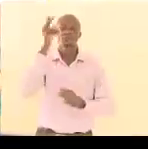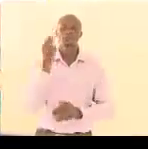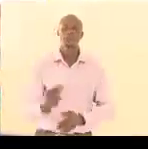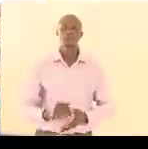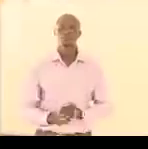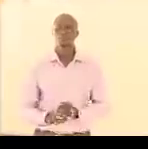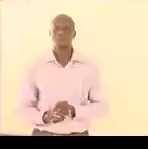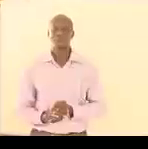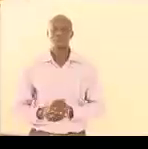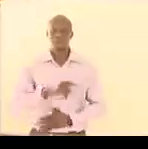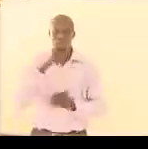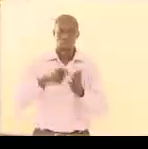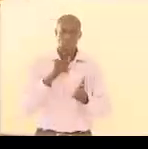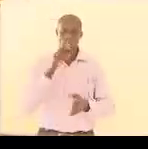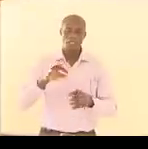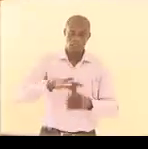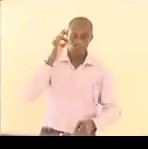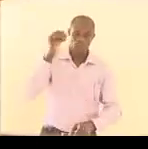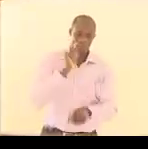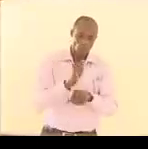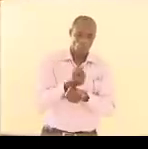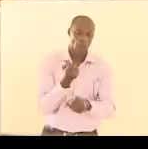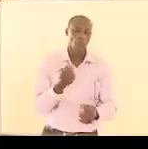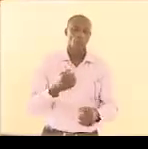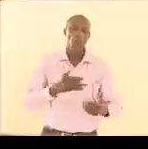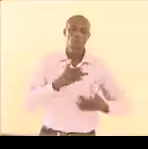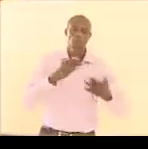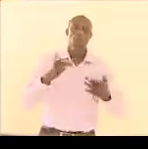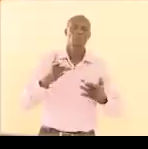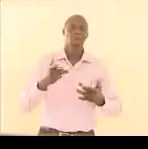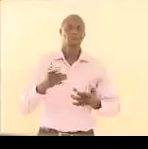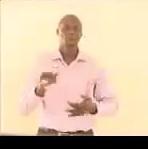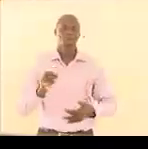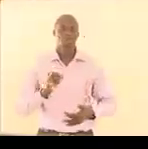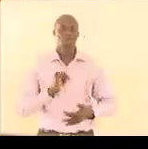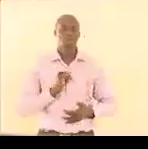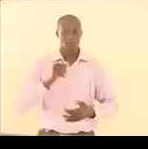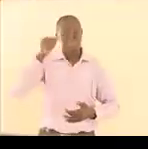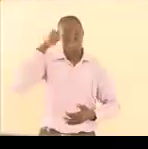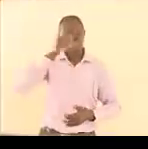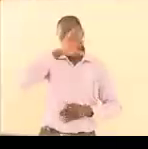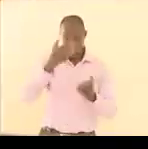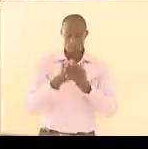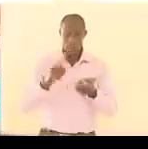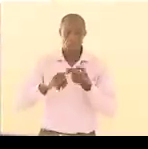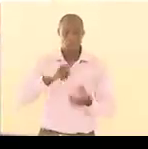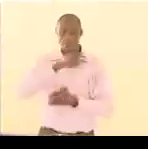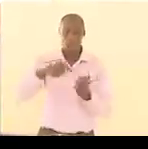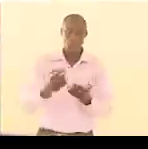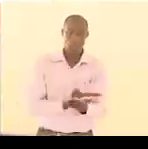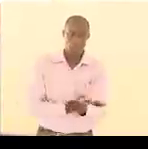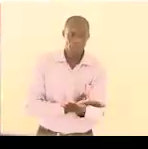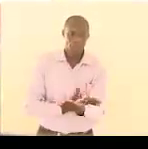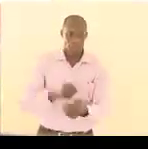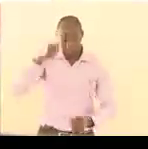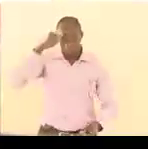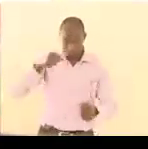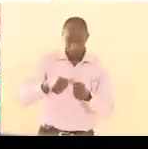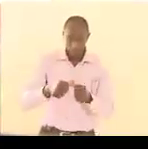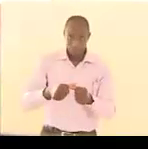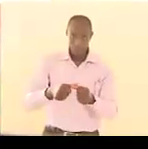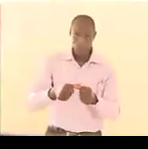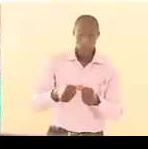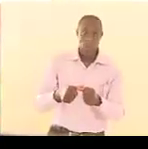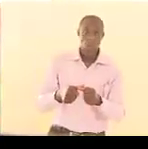willingly. These are spiritual works of mercy. So you have this morning reminded all your friends like this. Yes, sir. And I say,